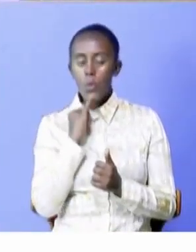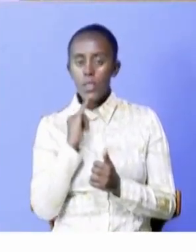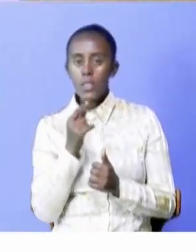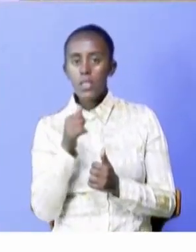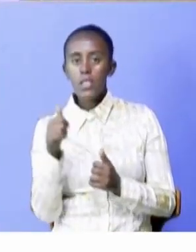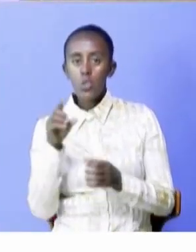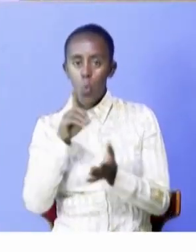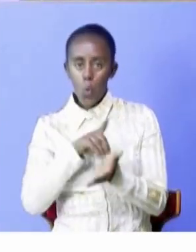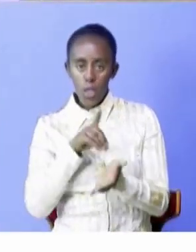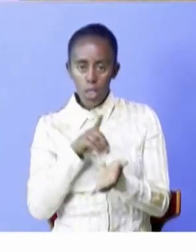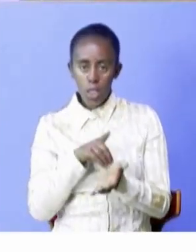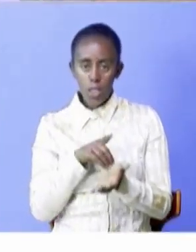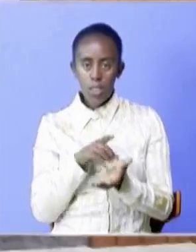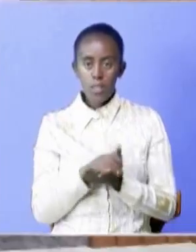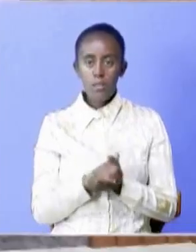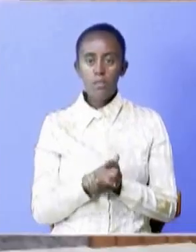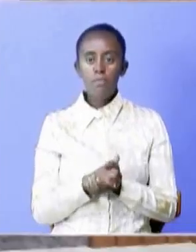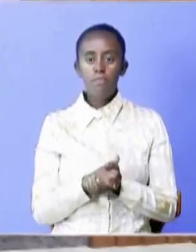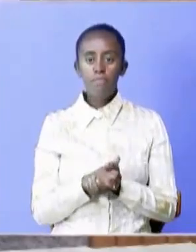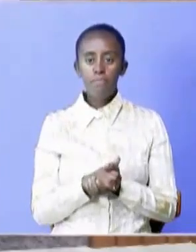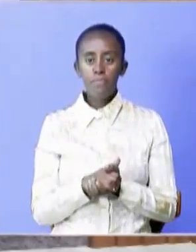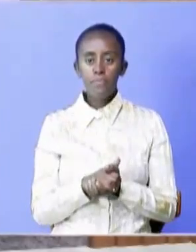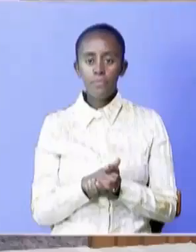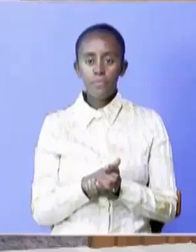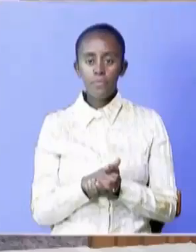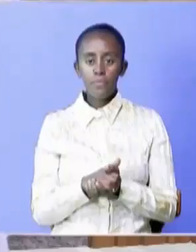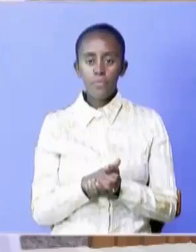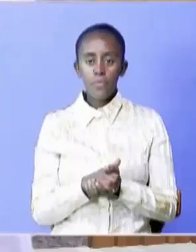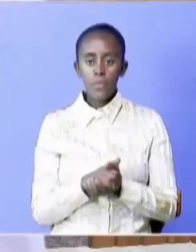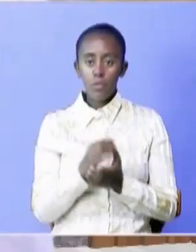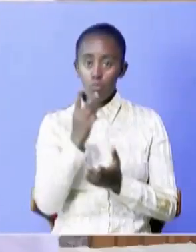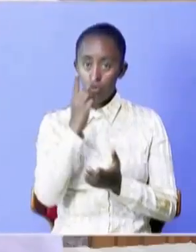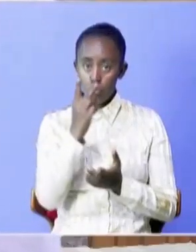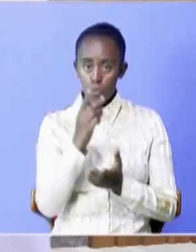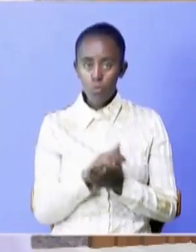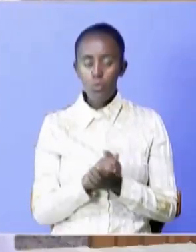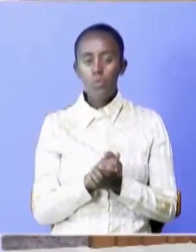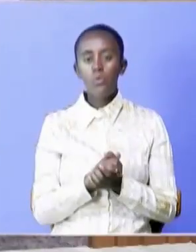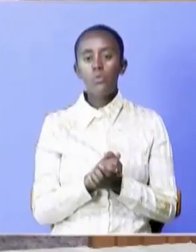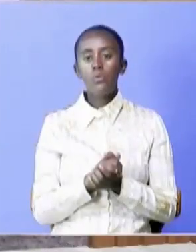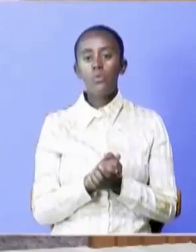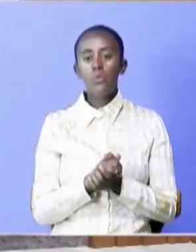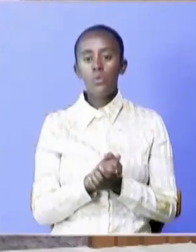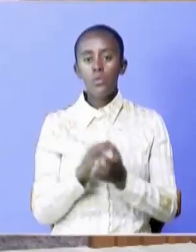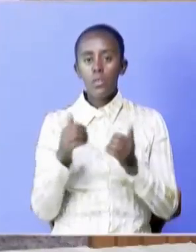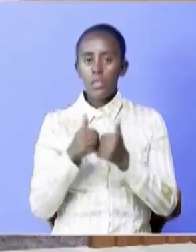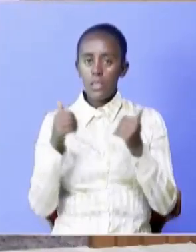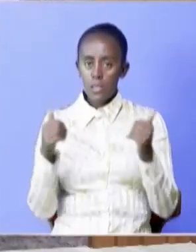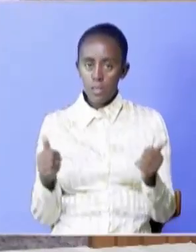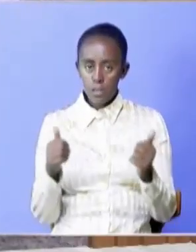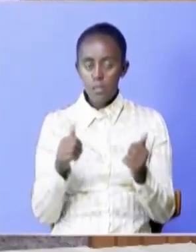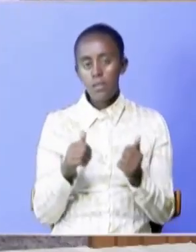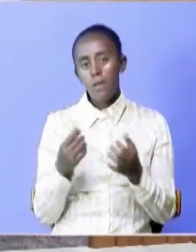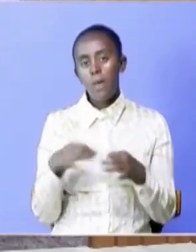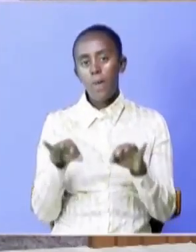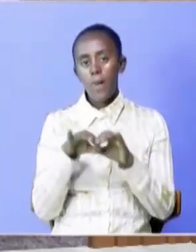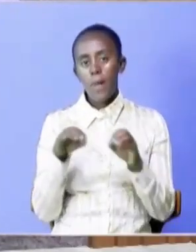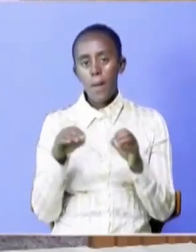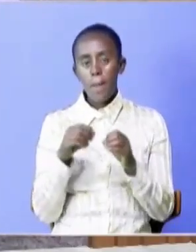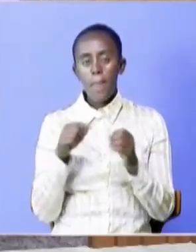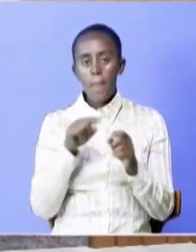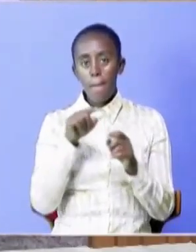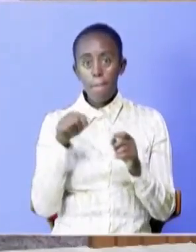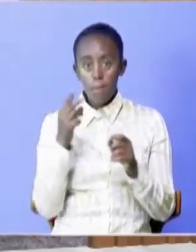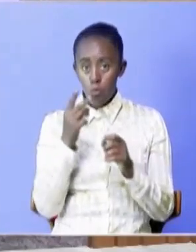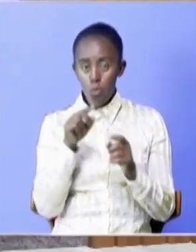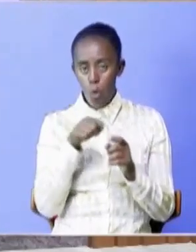a doctor, again, comma, 2 commas. When we are separating non-essential information, we put